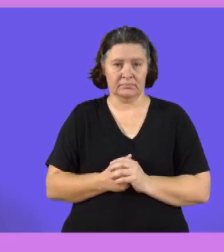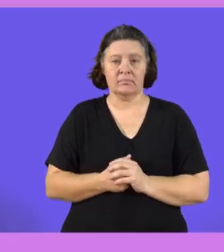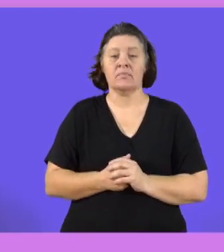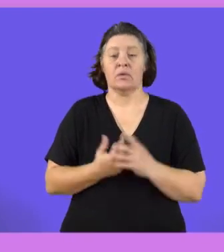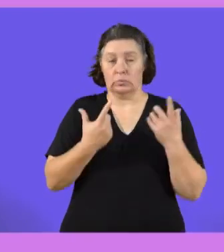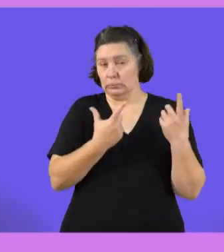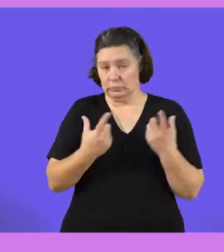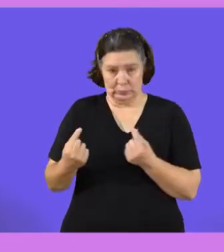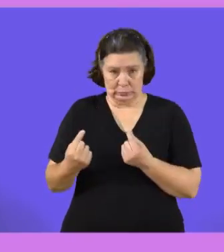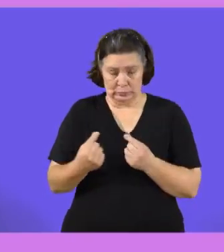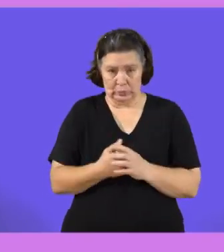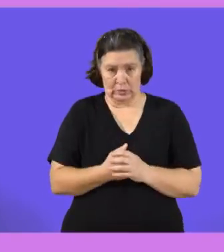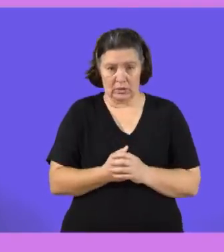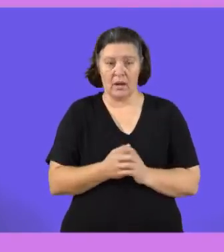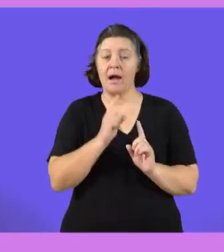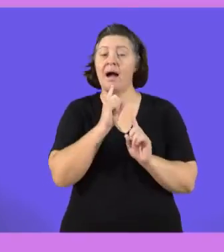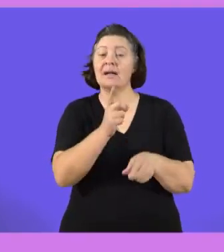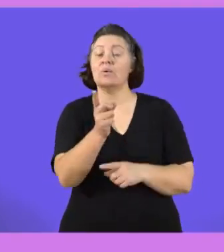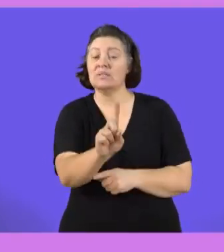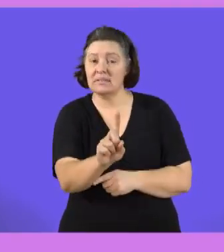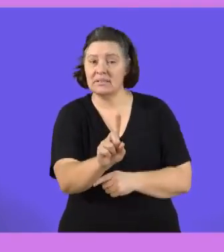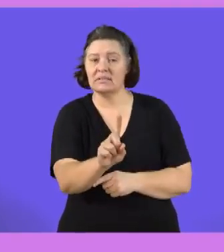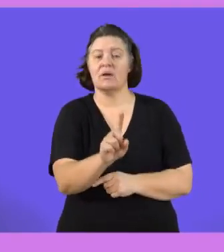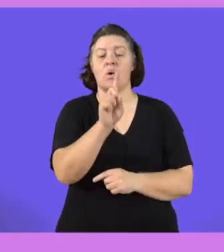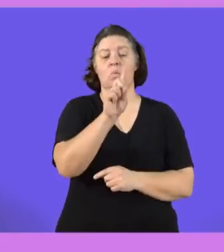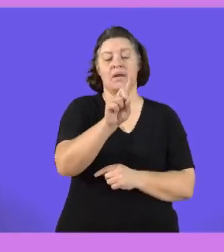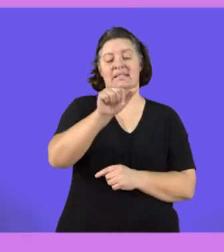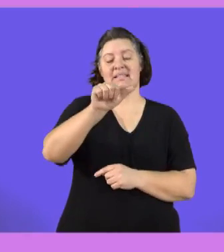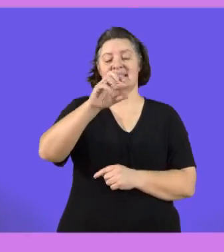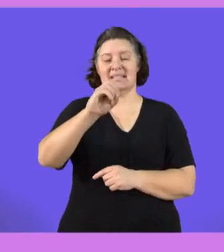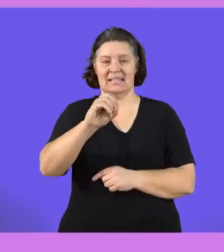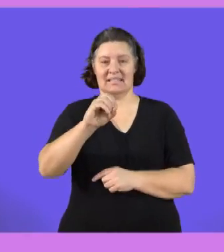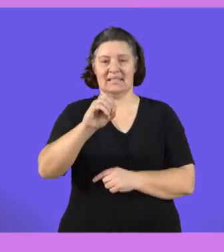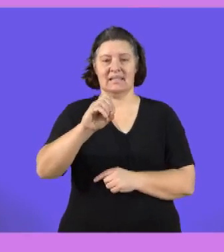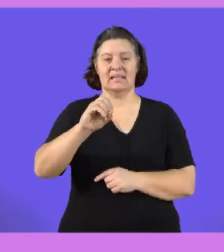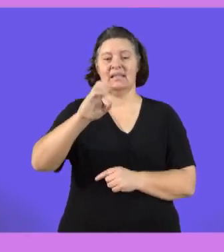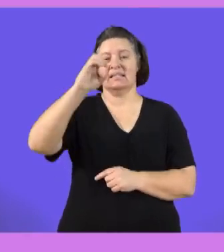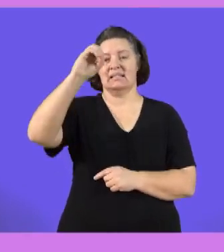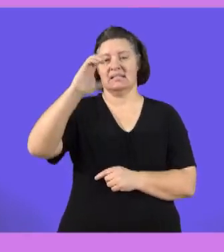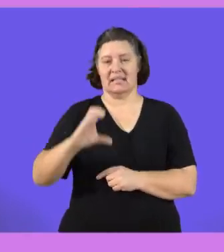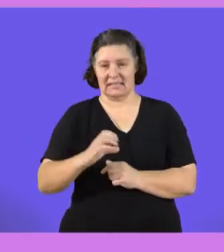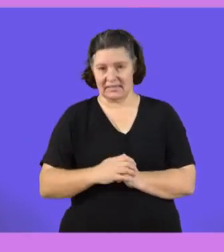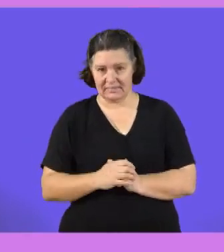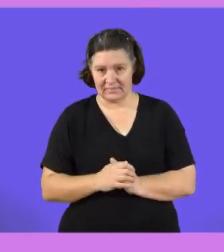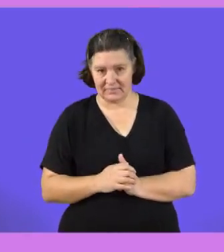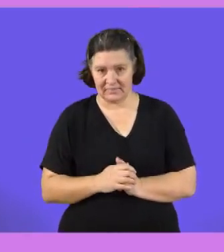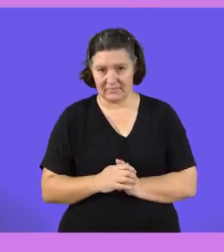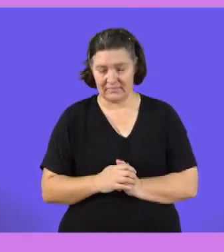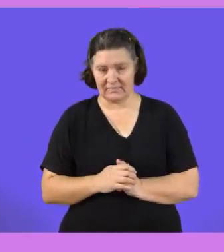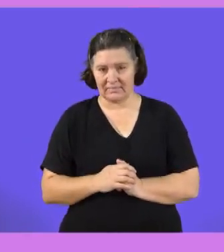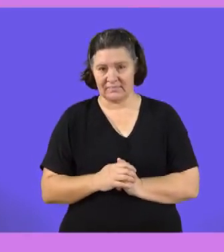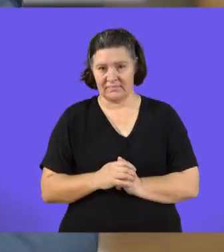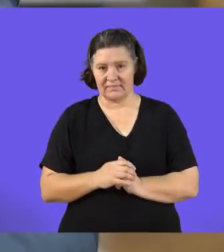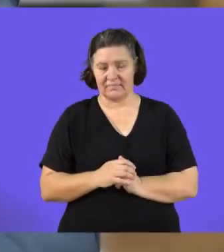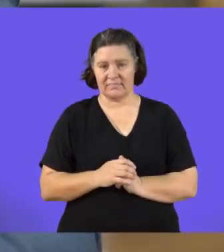So once we do that calculation, we get an answer of 160 degrees Celsius. Now, guys, you'll